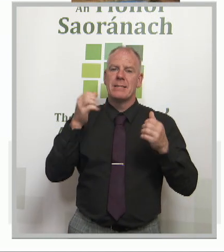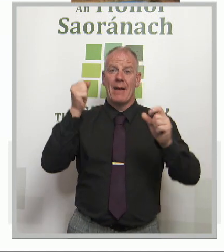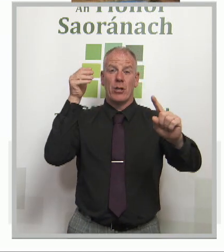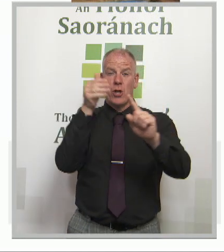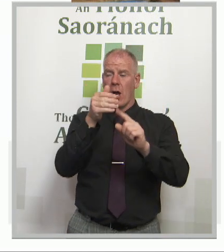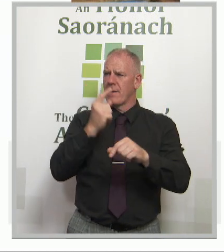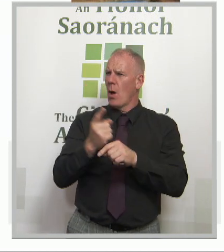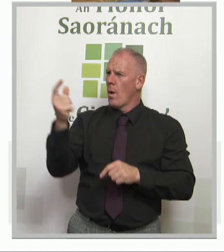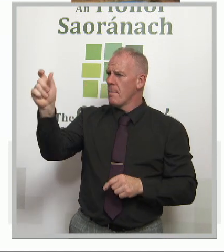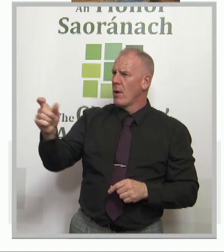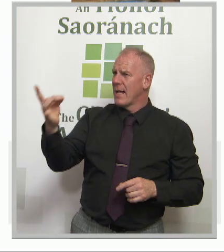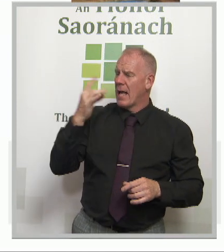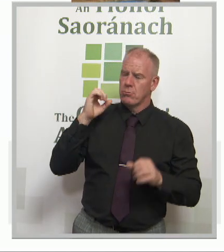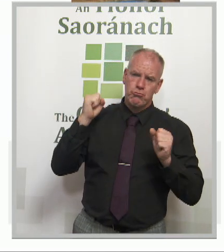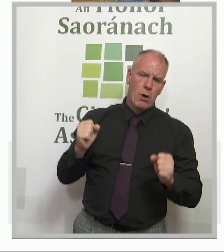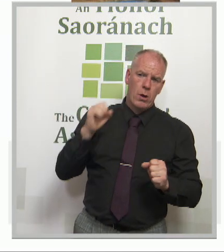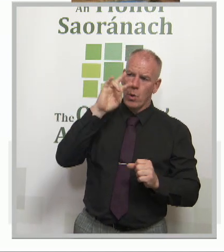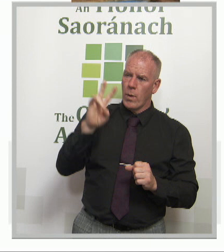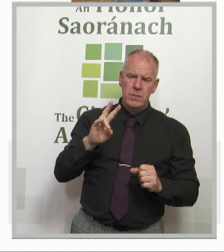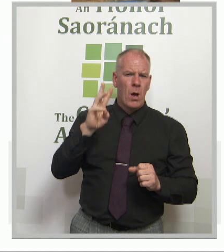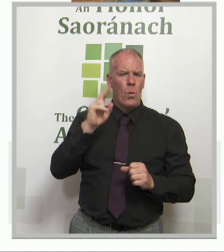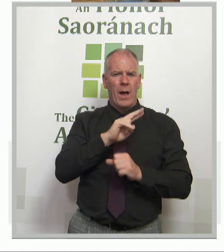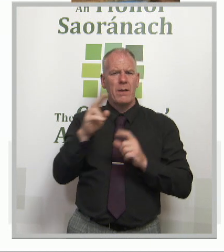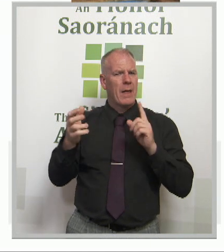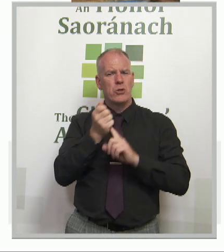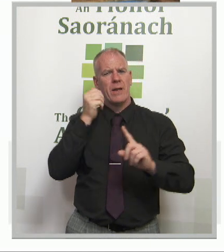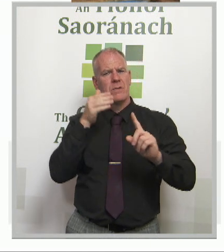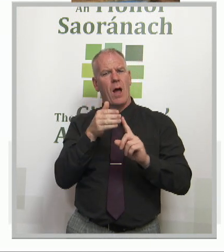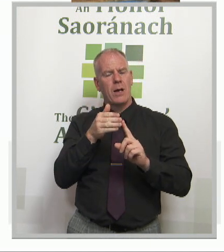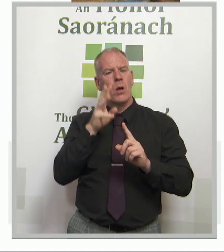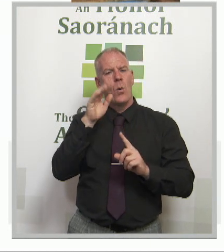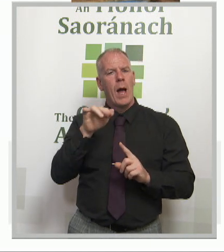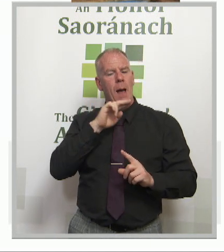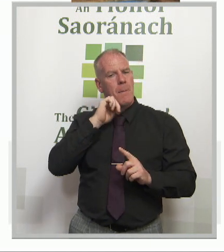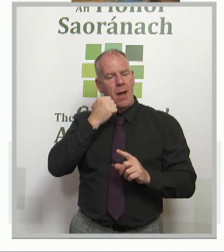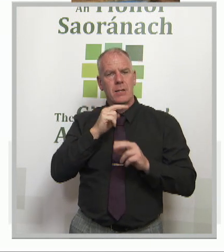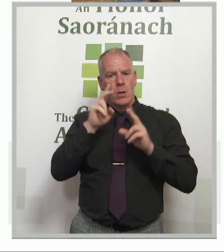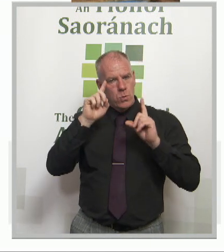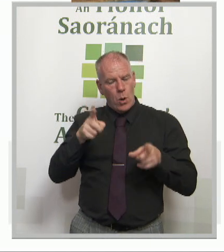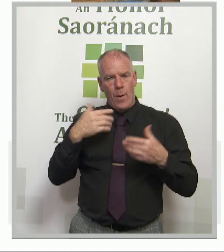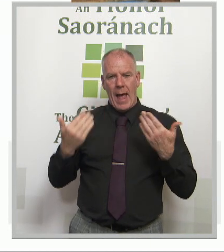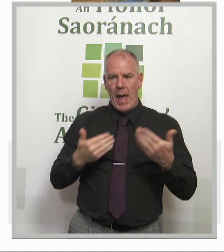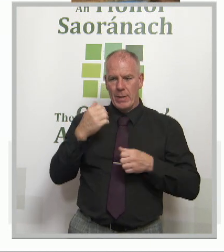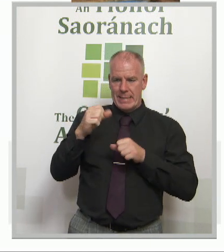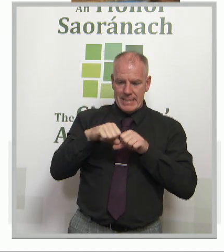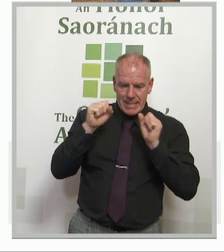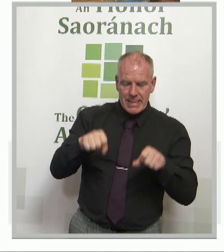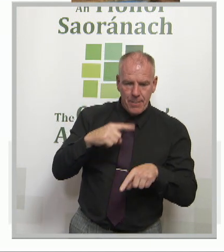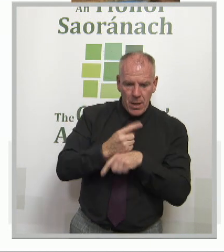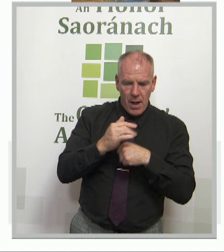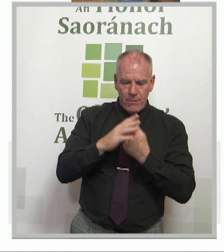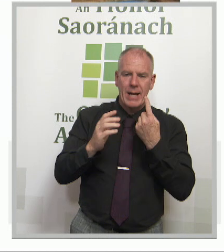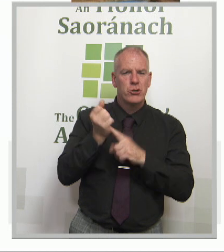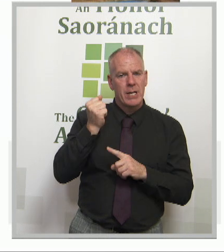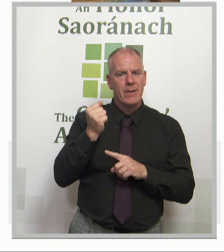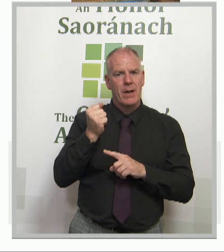Somebody asked a really good question. Why aren't we reaching our targets? Because we haven't worked out the mechanisms to deliver them and get the